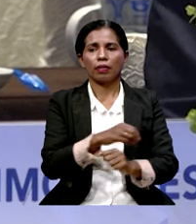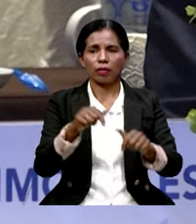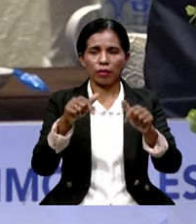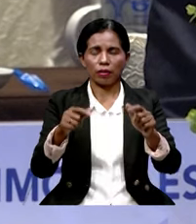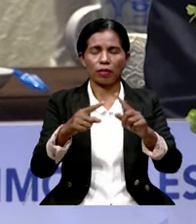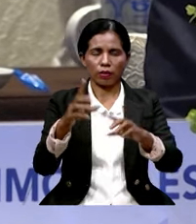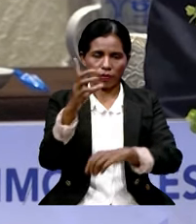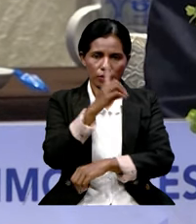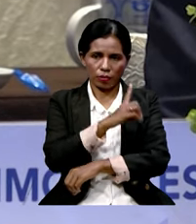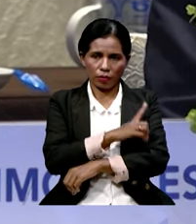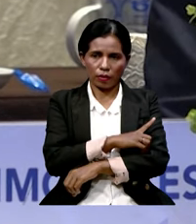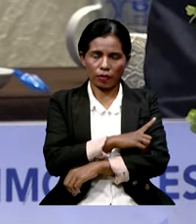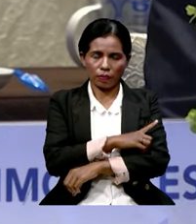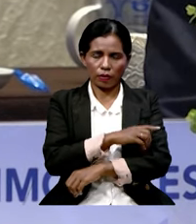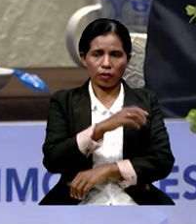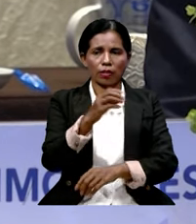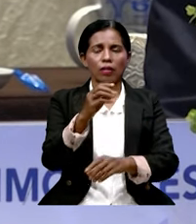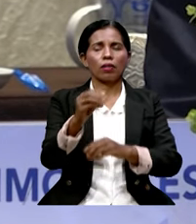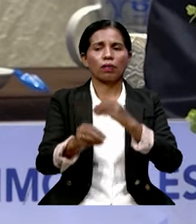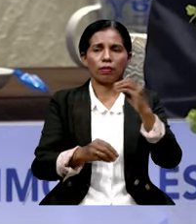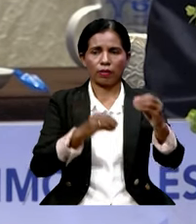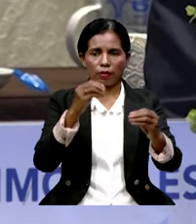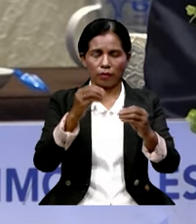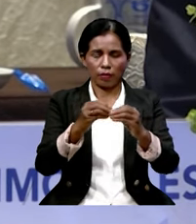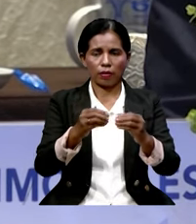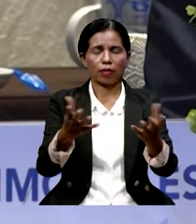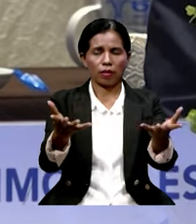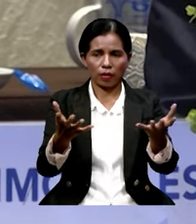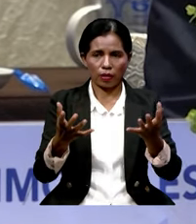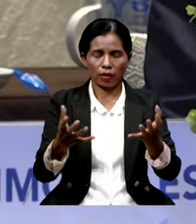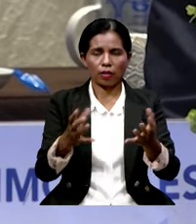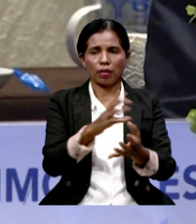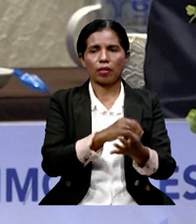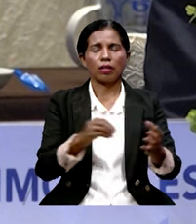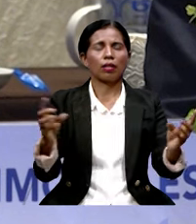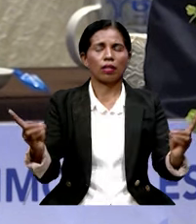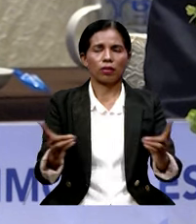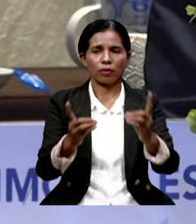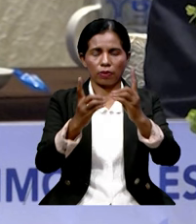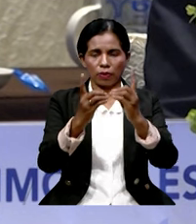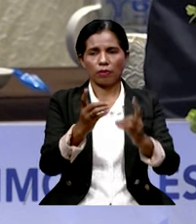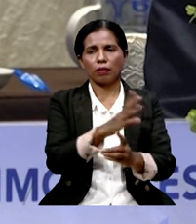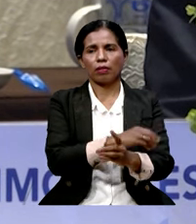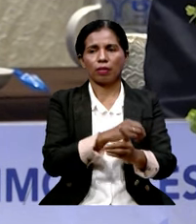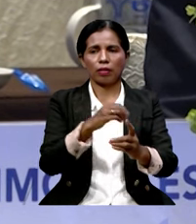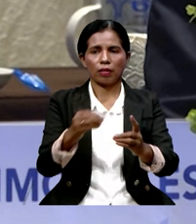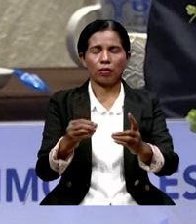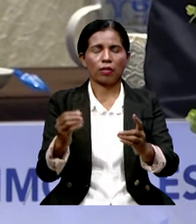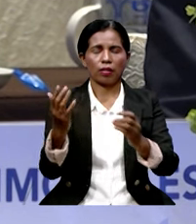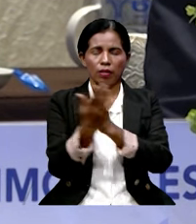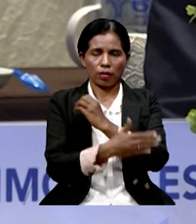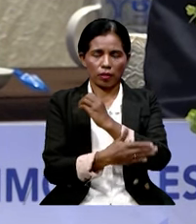today signifies a shared commitment to mitigate this calamity